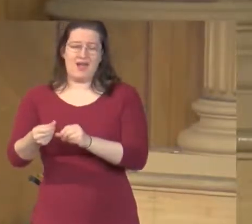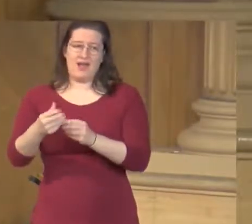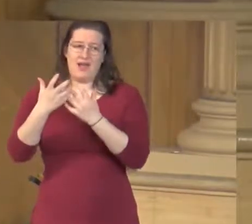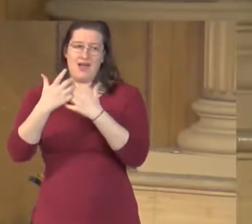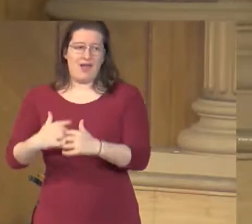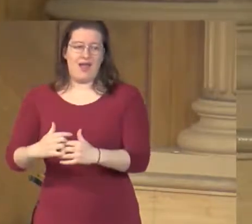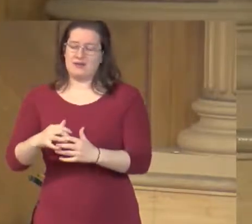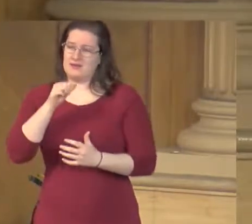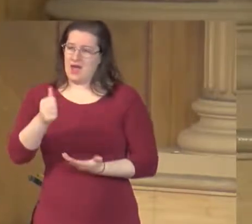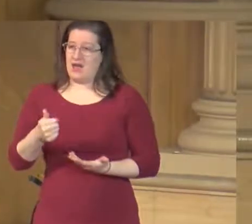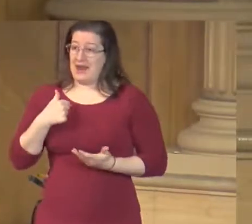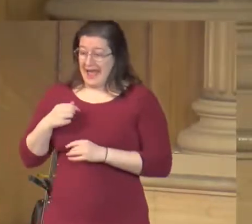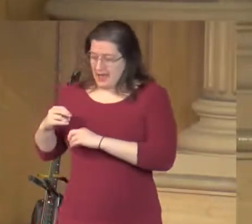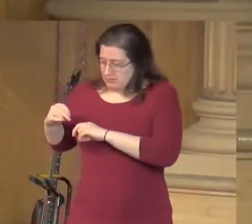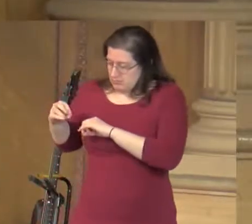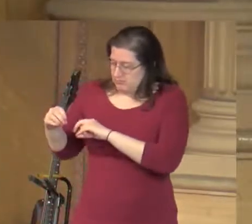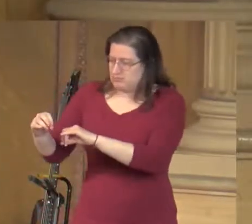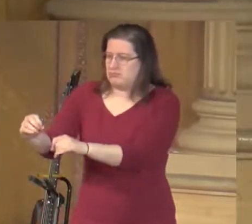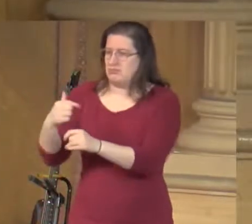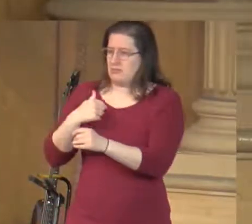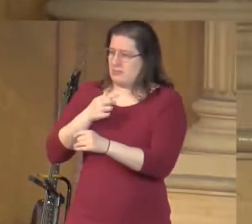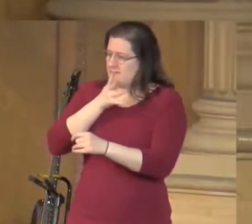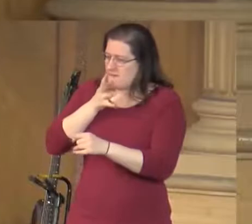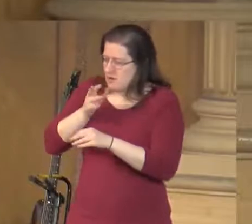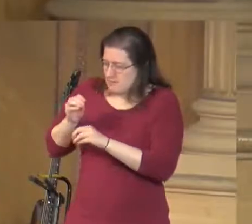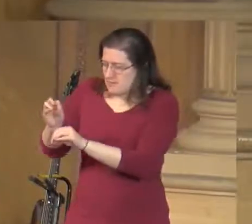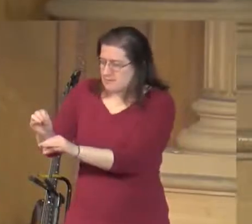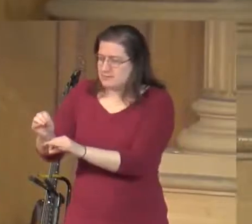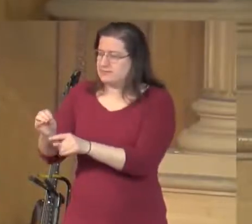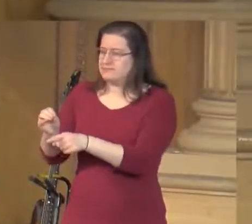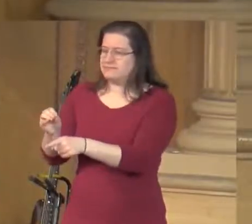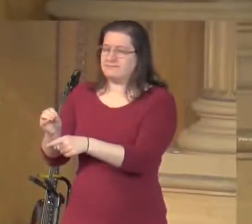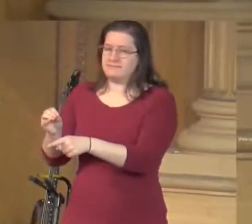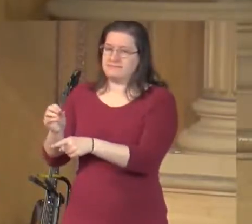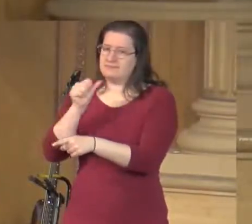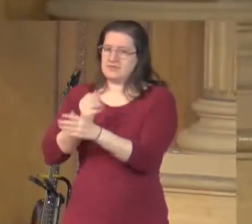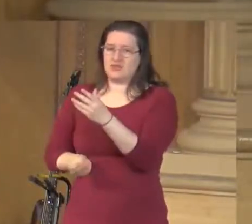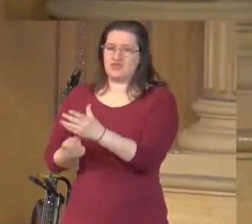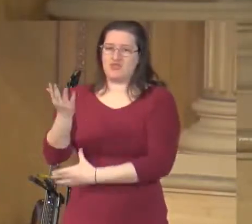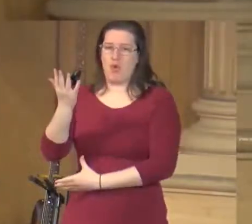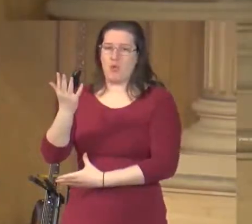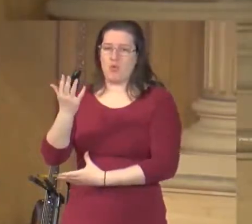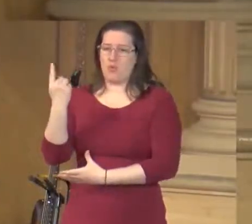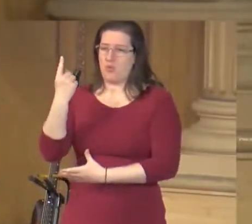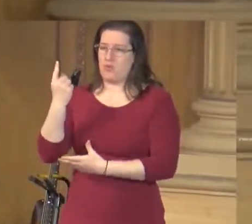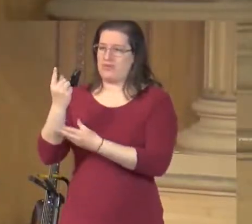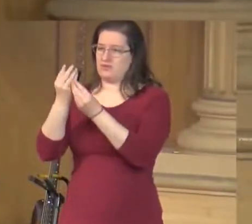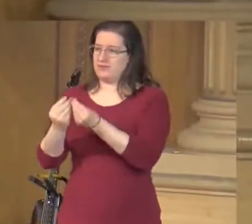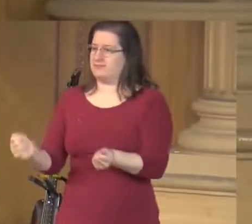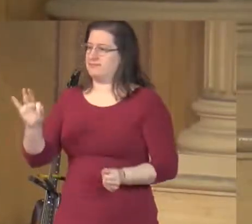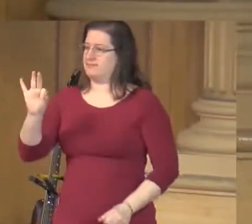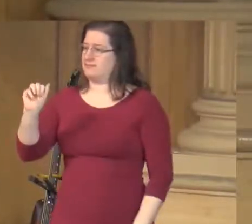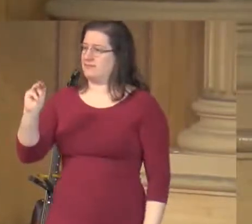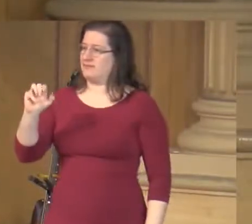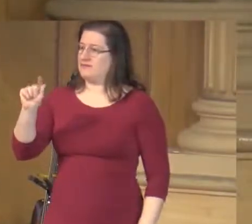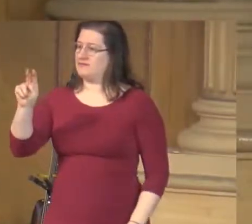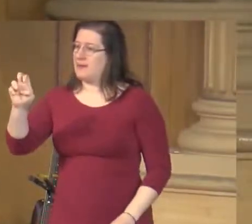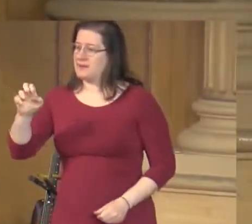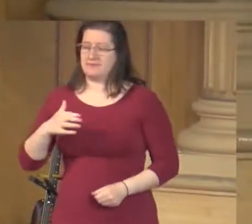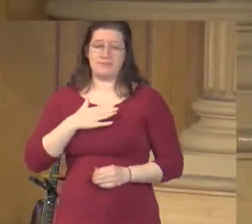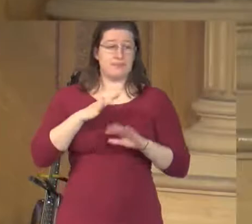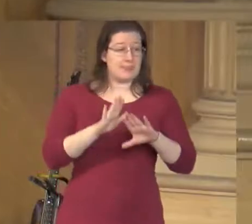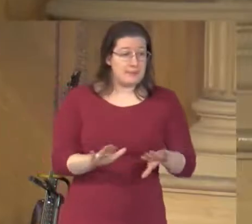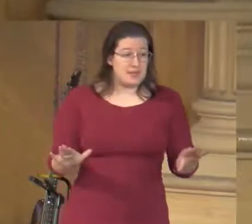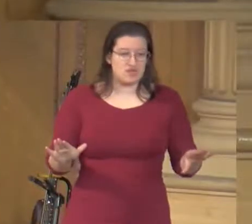crops don't grow this year, and there's a famine. The child wanders. The marriage that you worked so hard for is full of